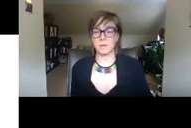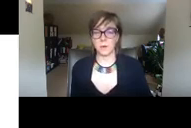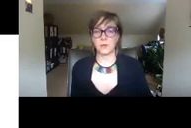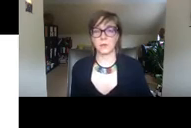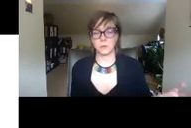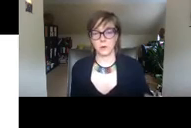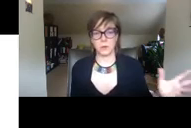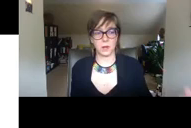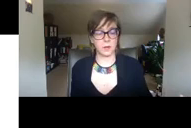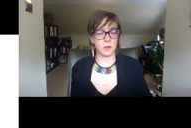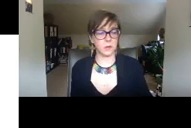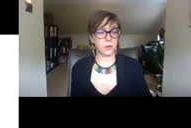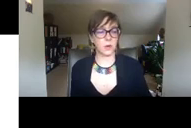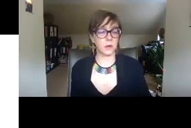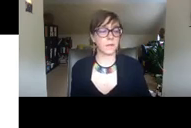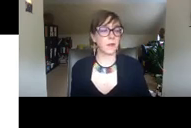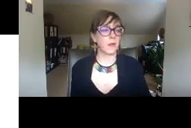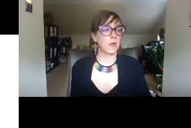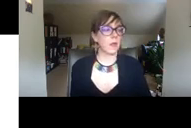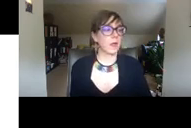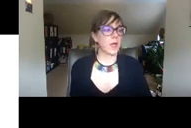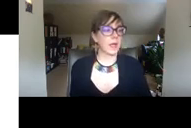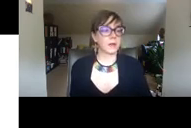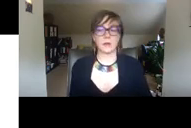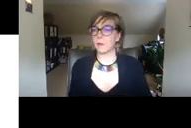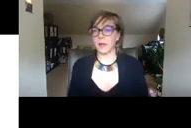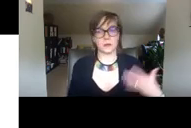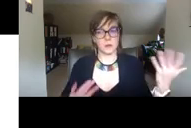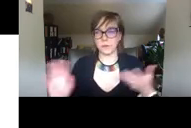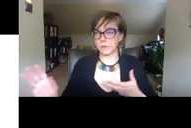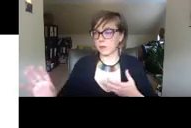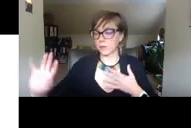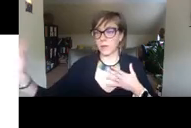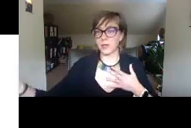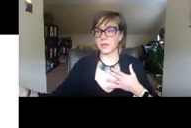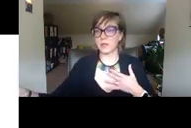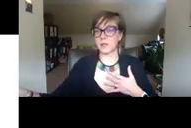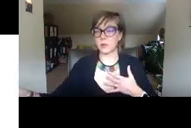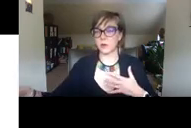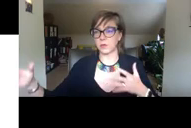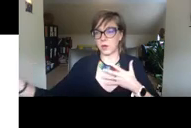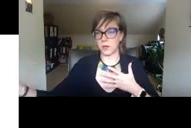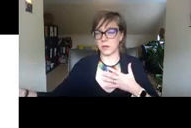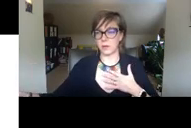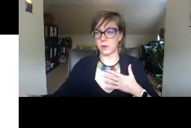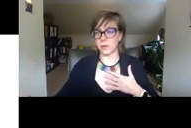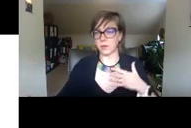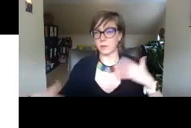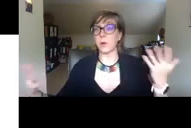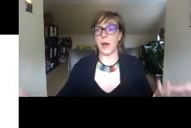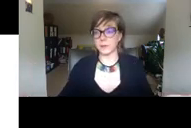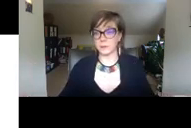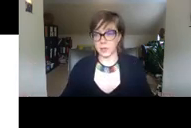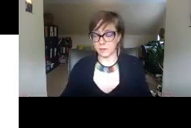VRI, right? So phone and video interpreting, and a mix of agency interpreters, contract